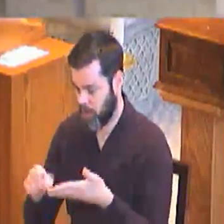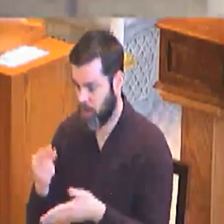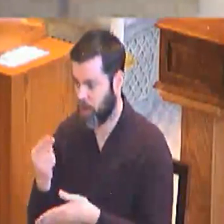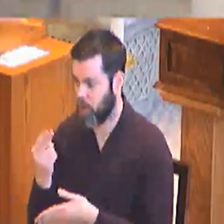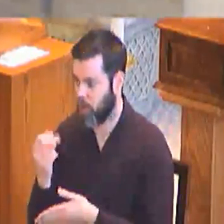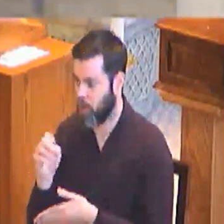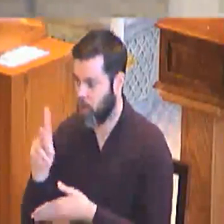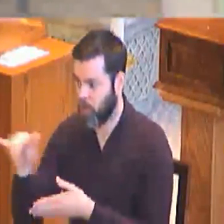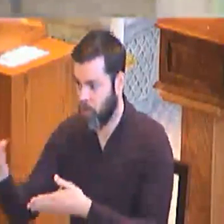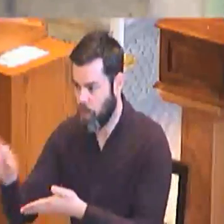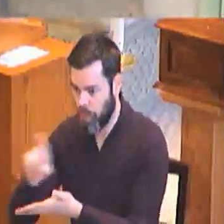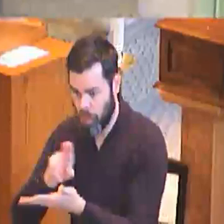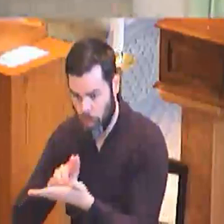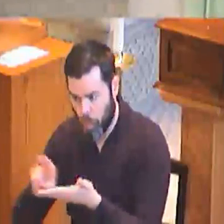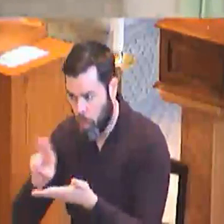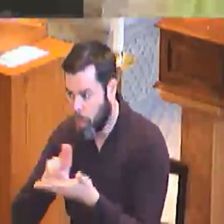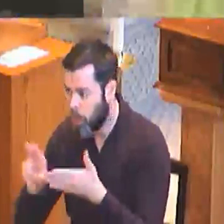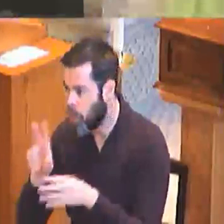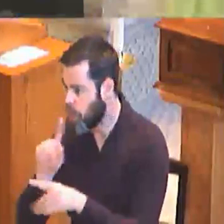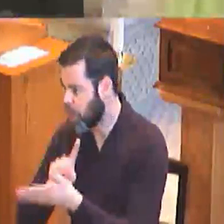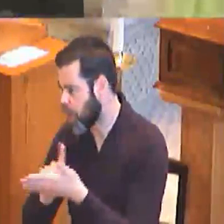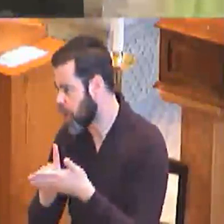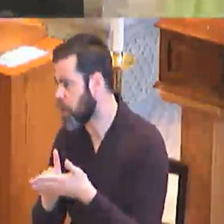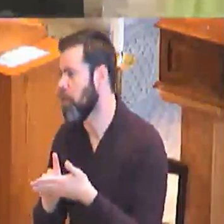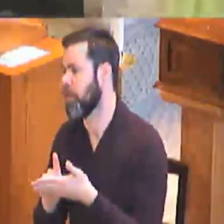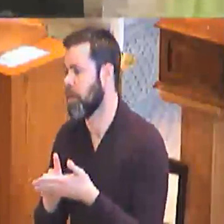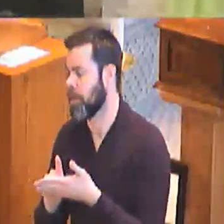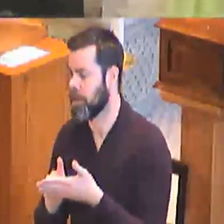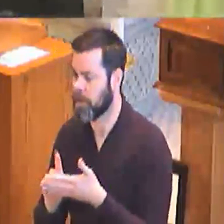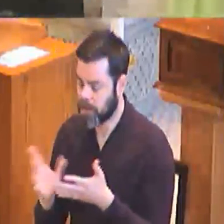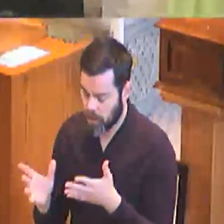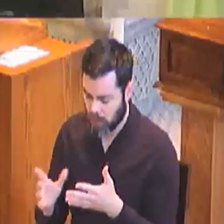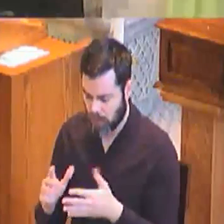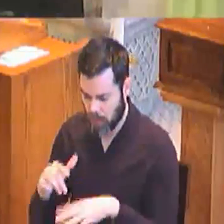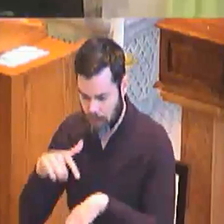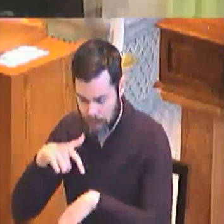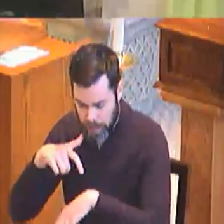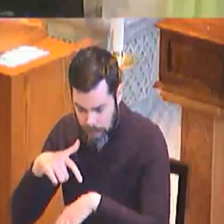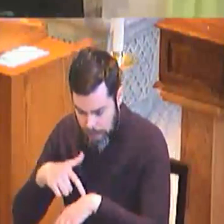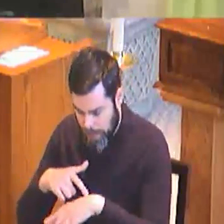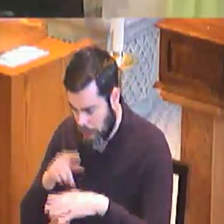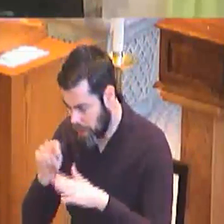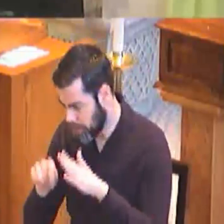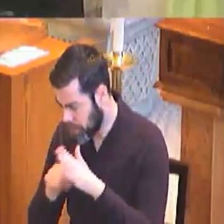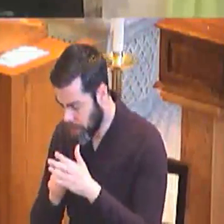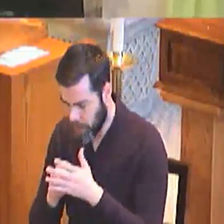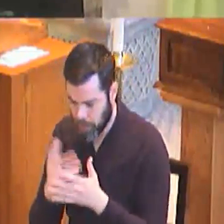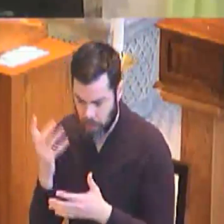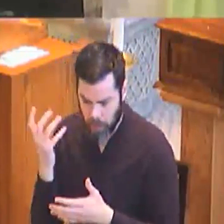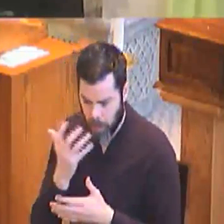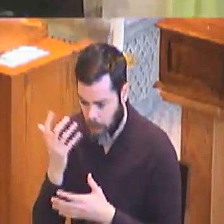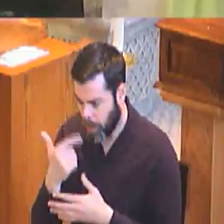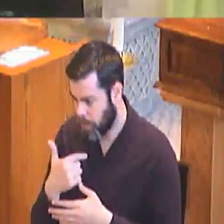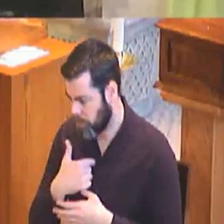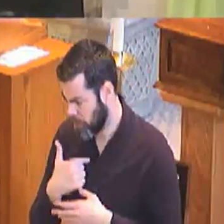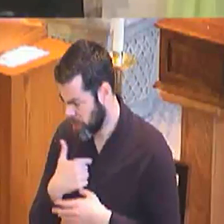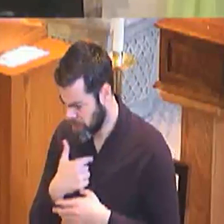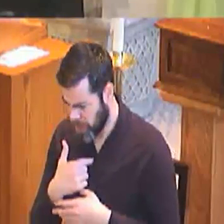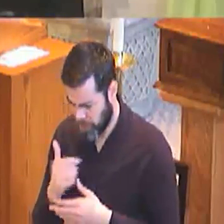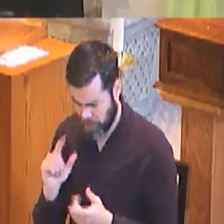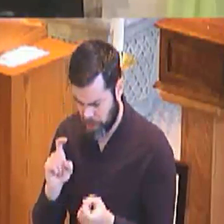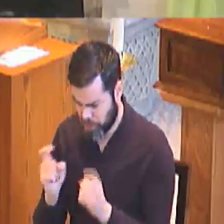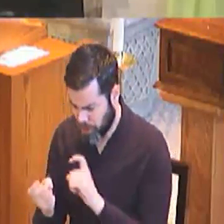you know, we get into this time and thinking, oh my goodness, what can I do differently,